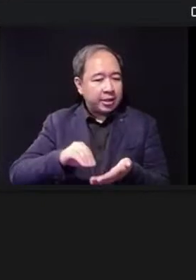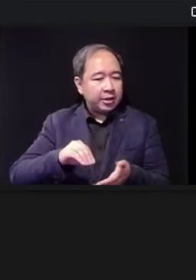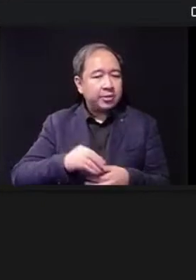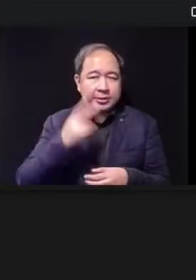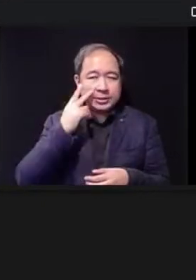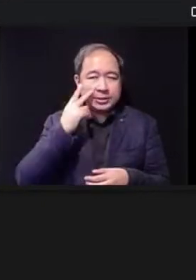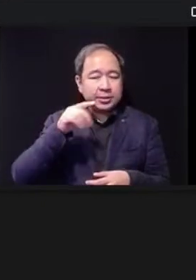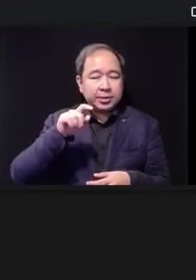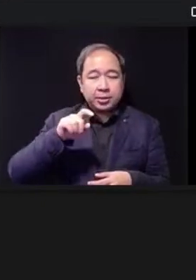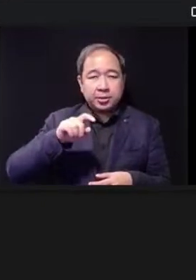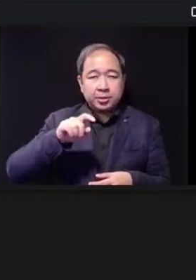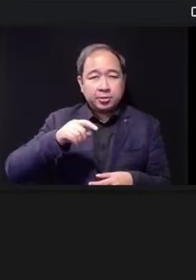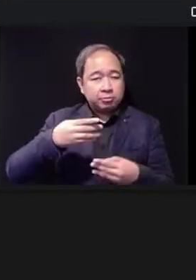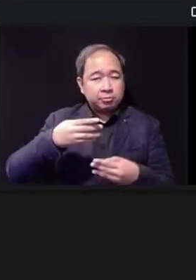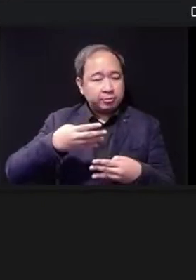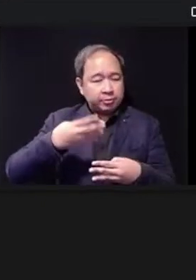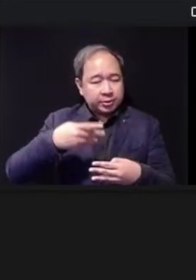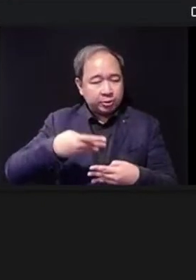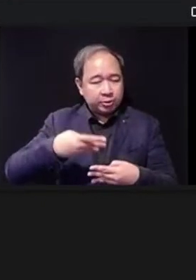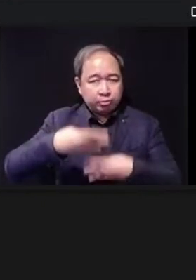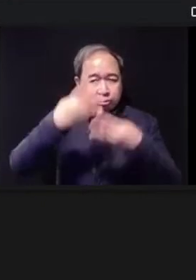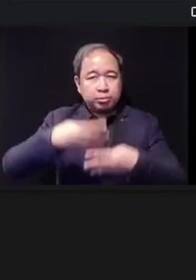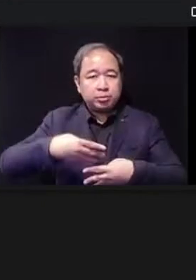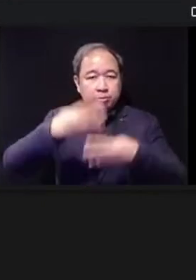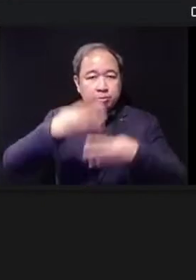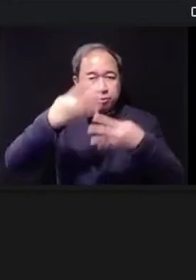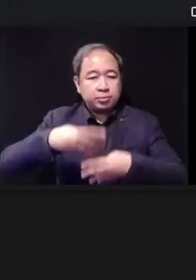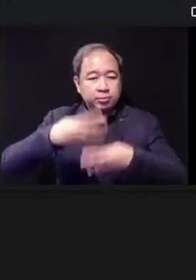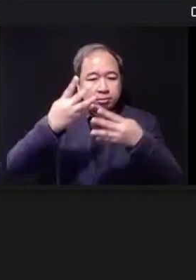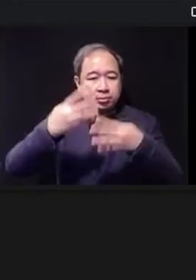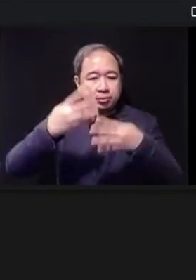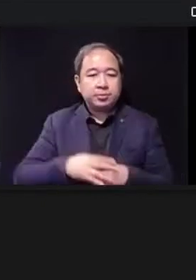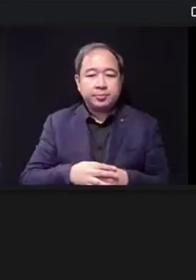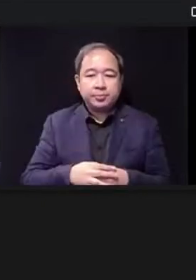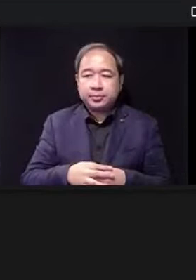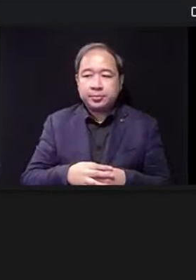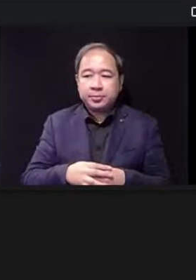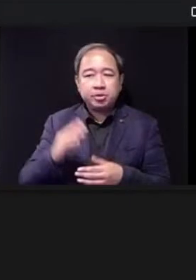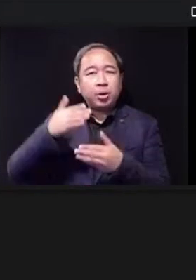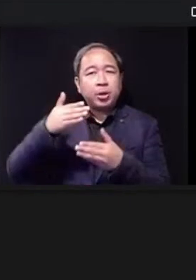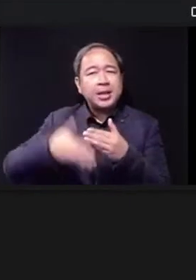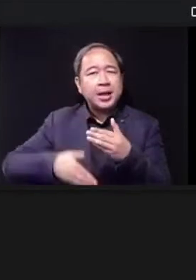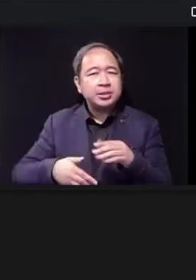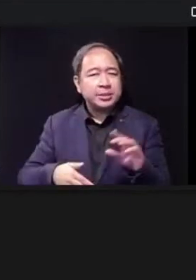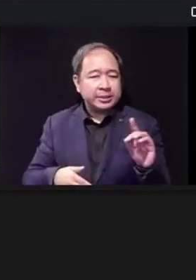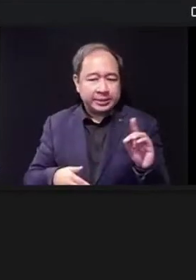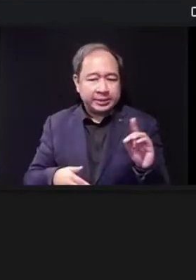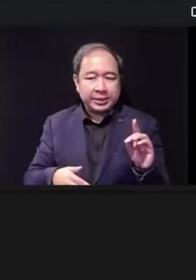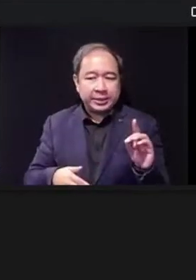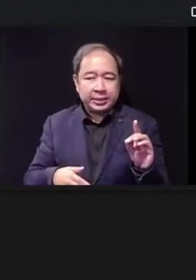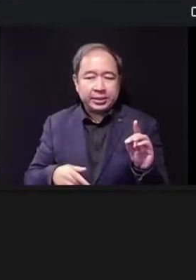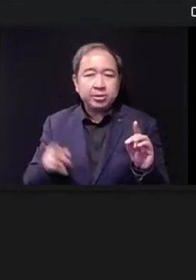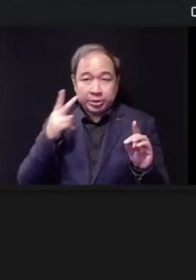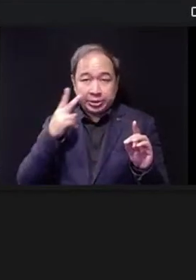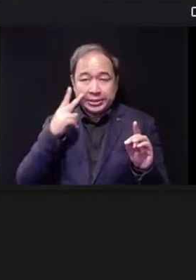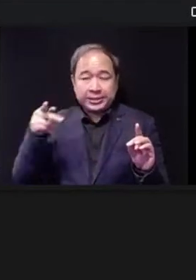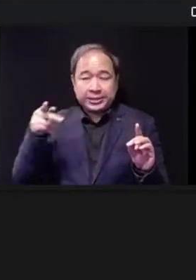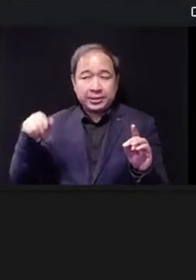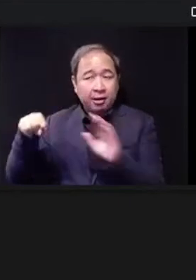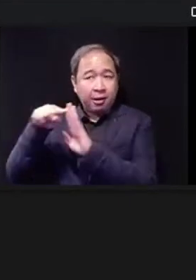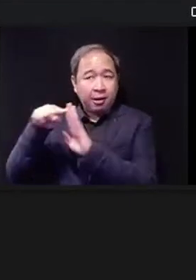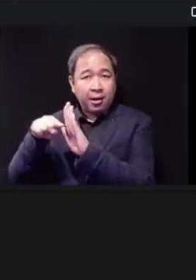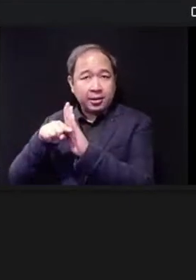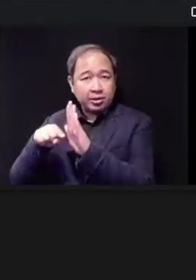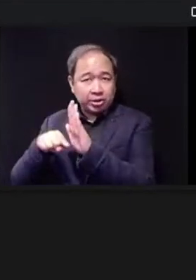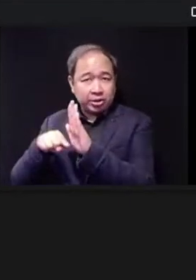scroll to the last part of this section D, which is faithful to the agenda that